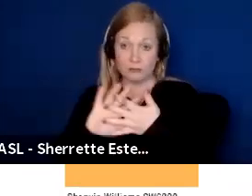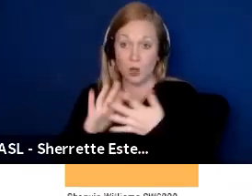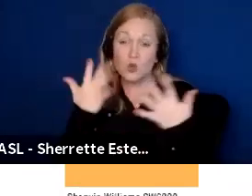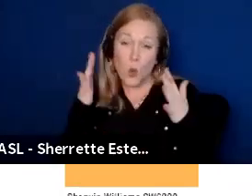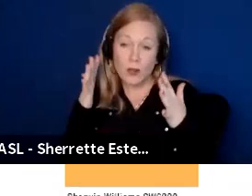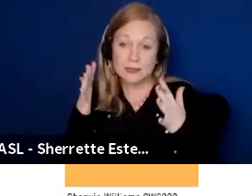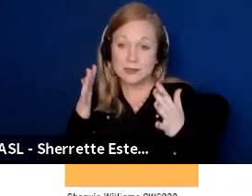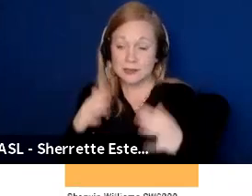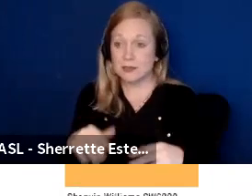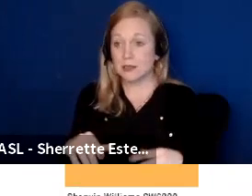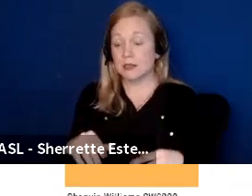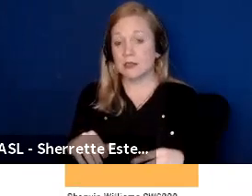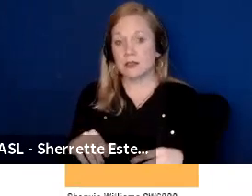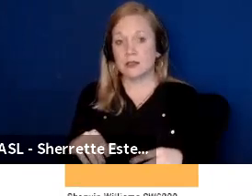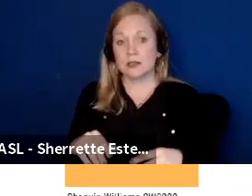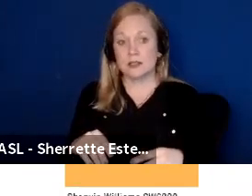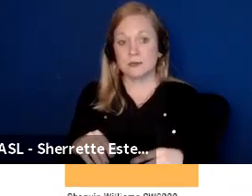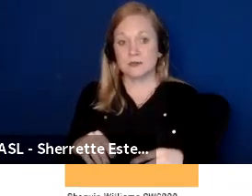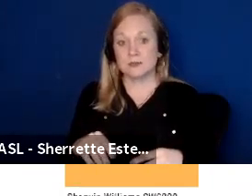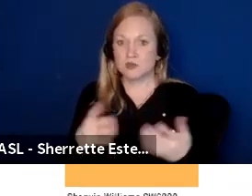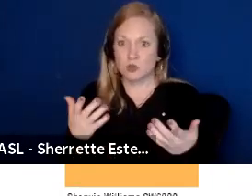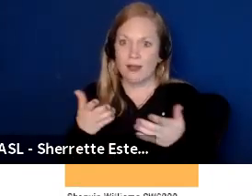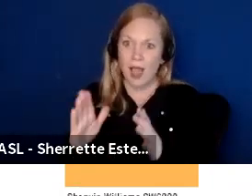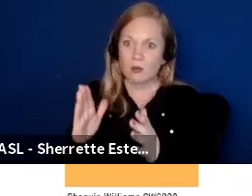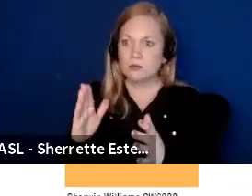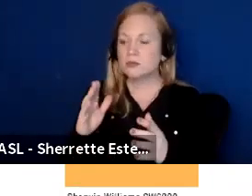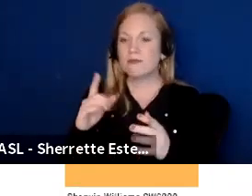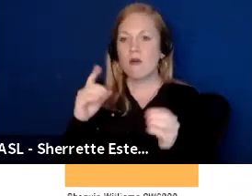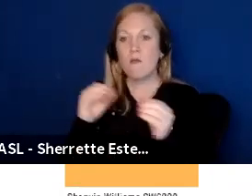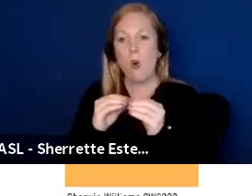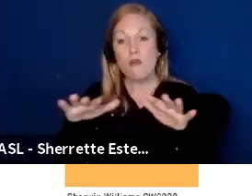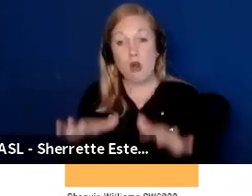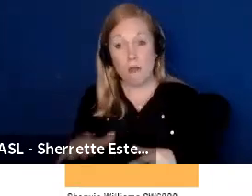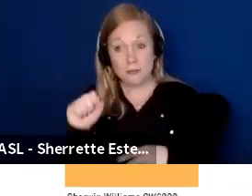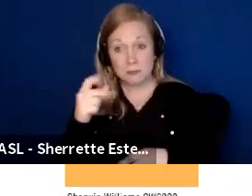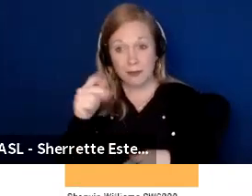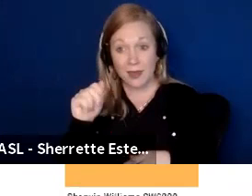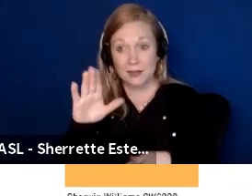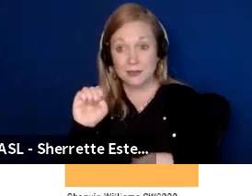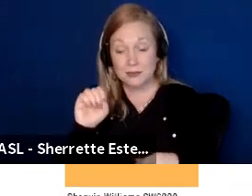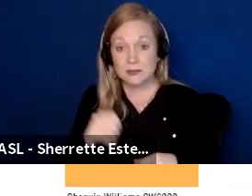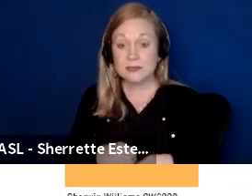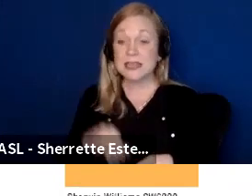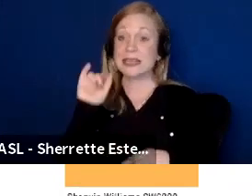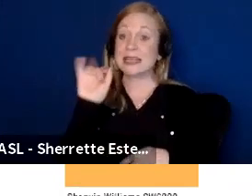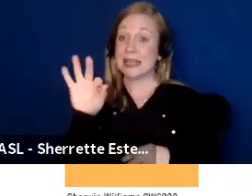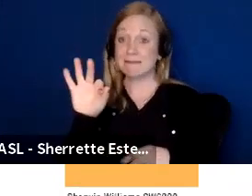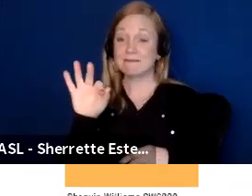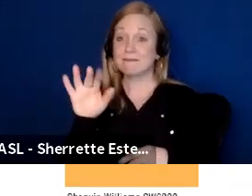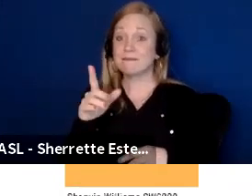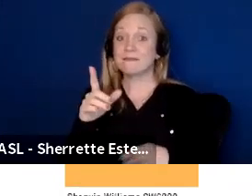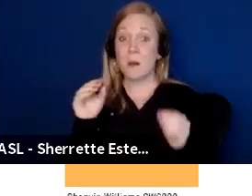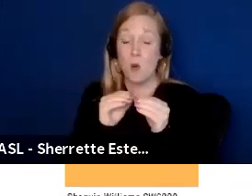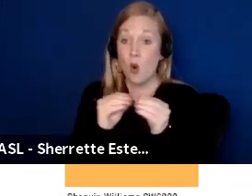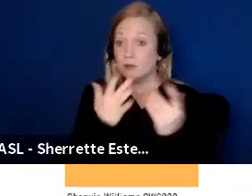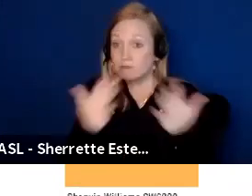you will. So it allows for a more calm space, whereas the colors were more in the public, active,